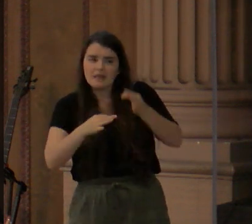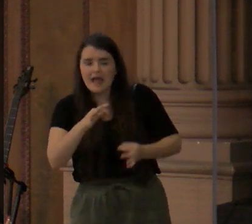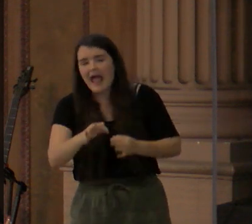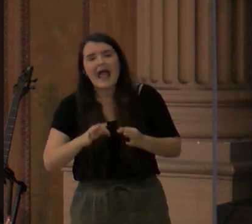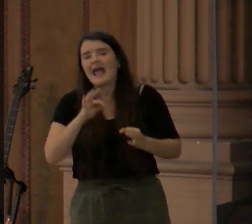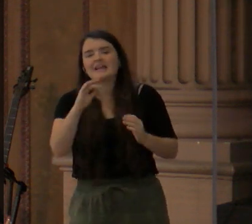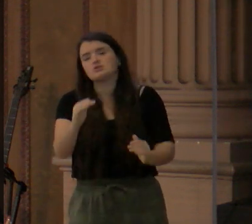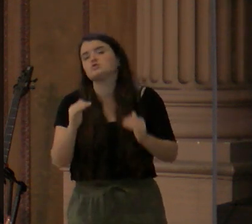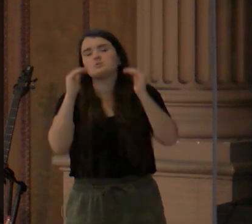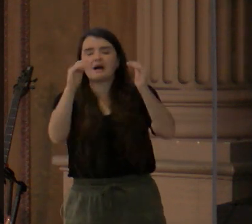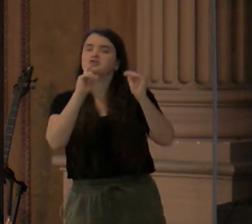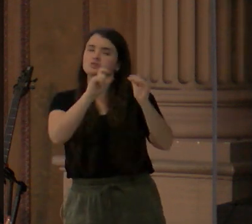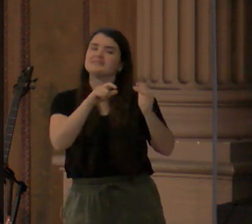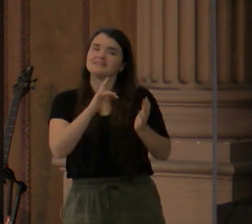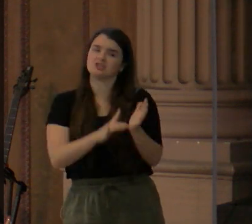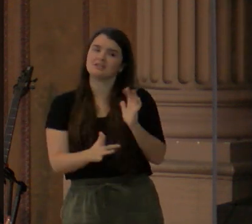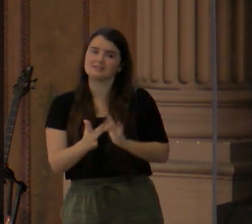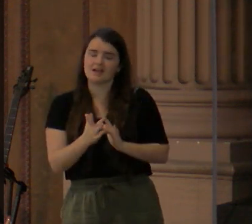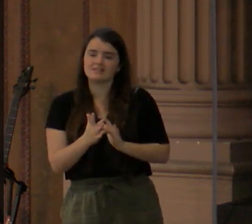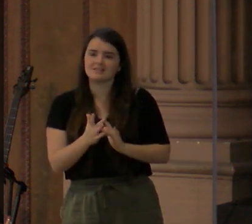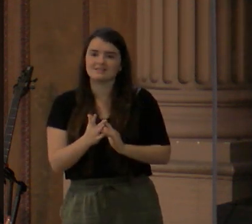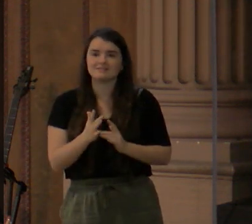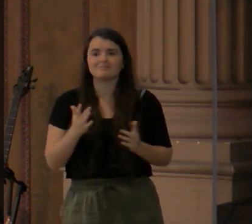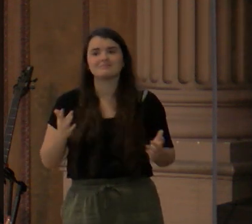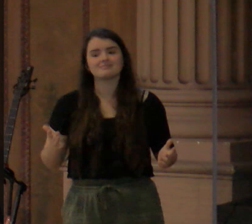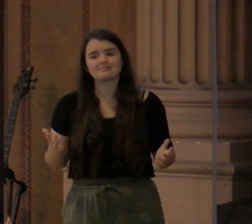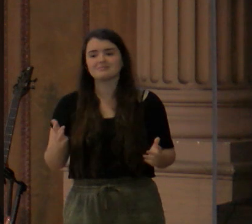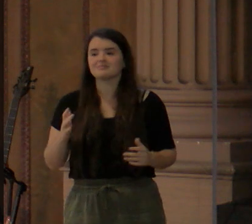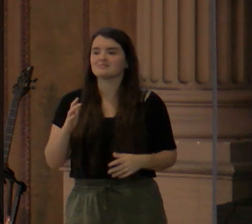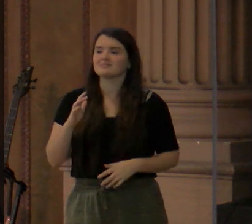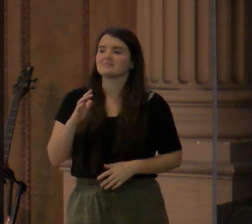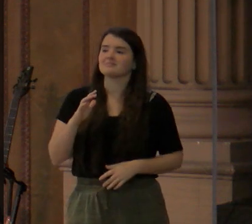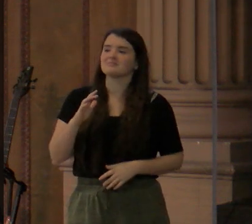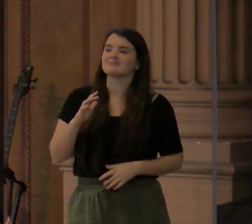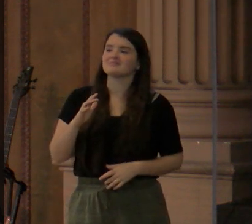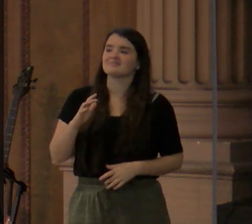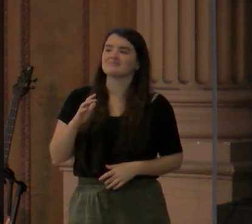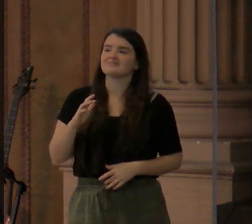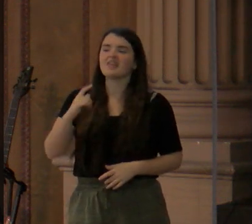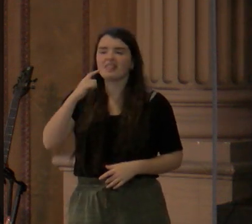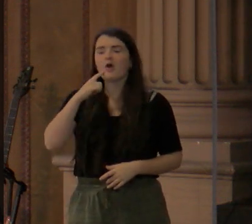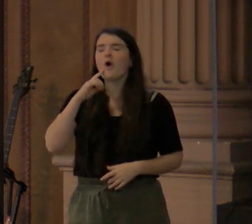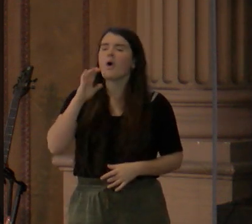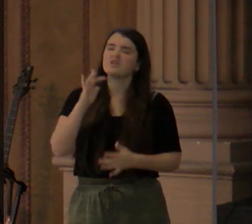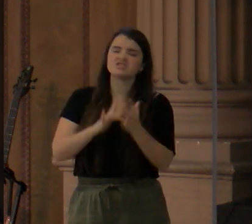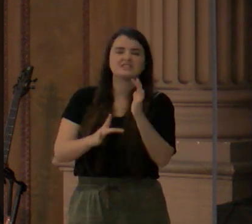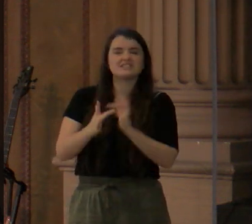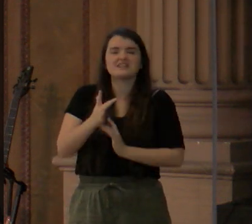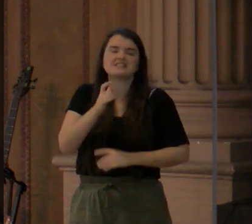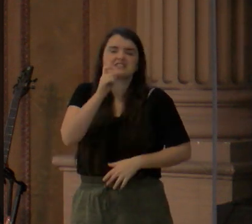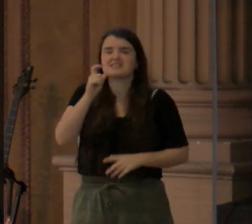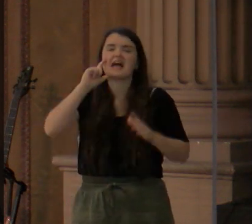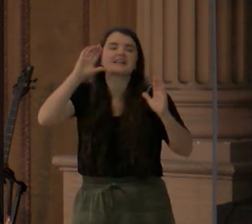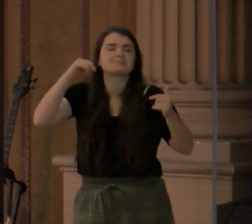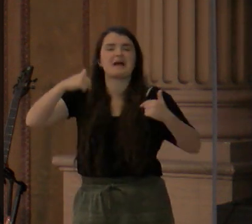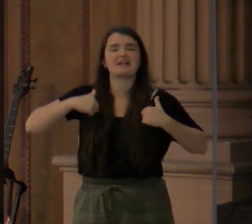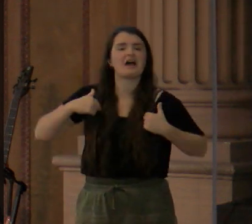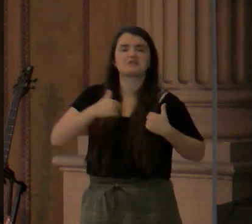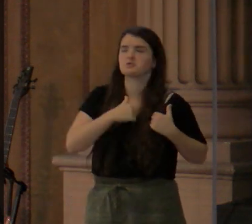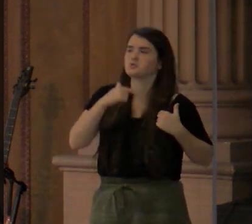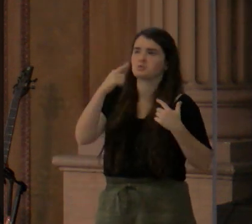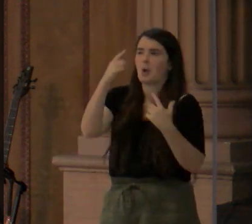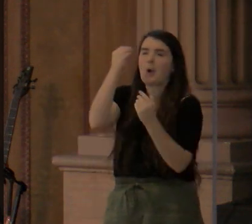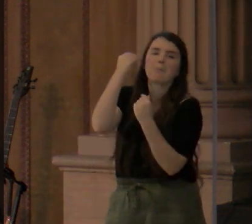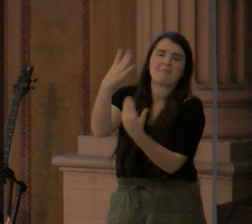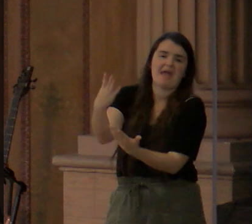But certainly in giving these commands, Jesus never would have expected us to do anything close to obeying them. They just kind of show us how holy